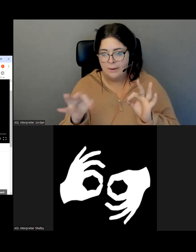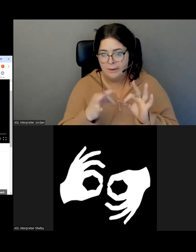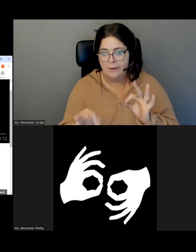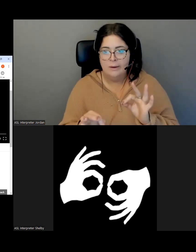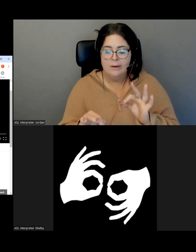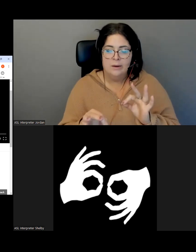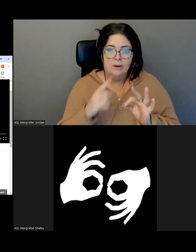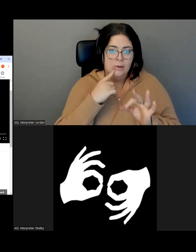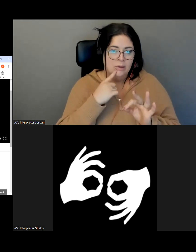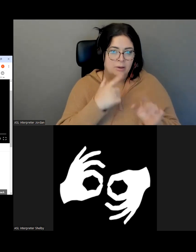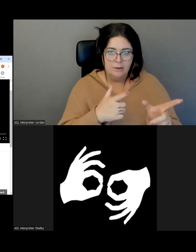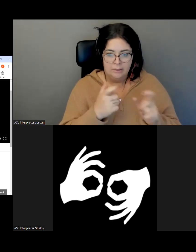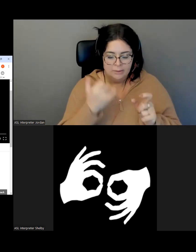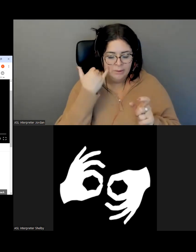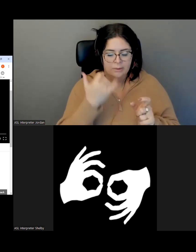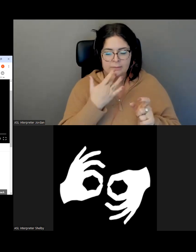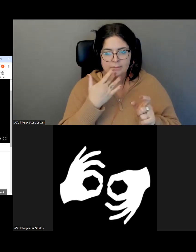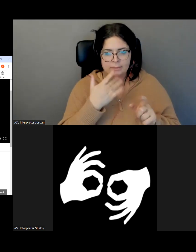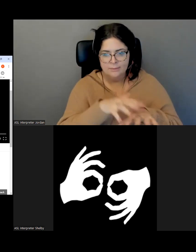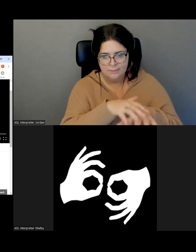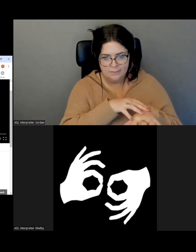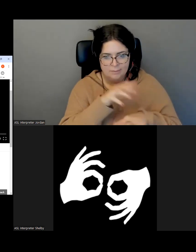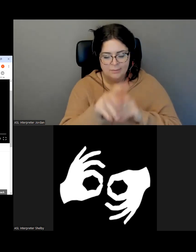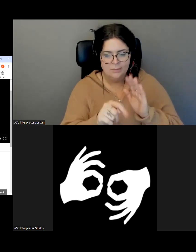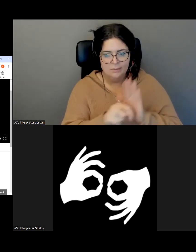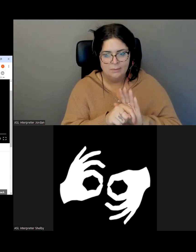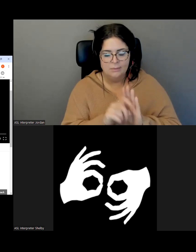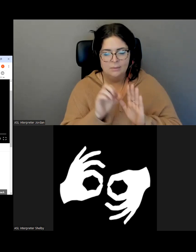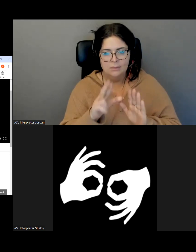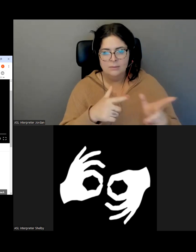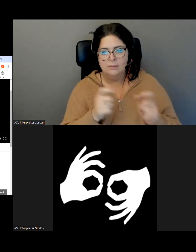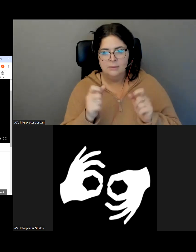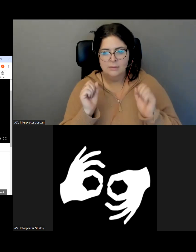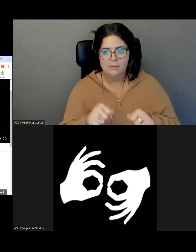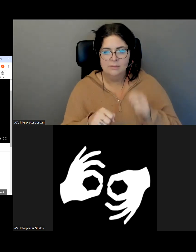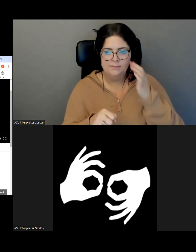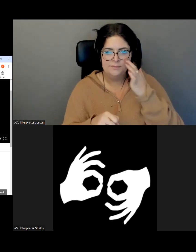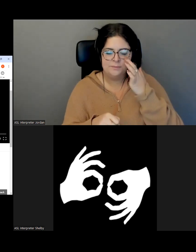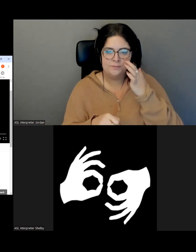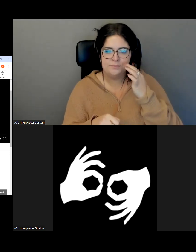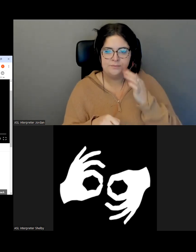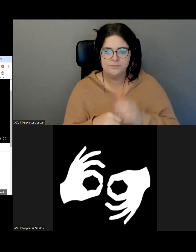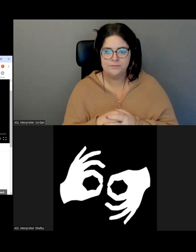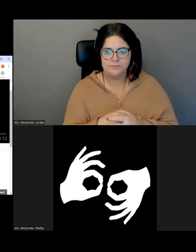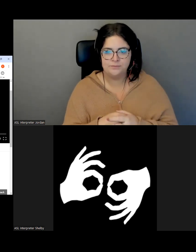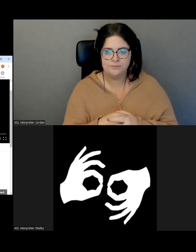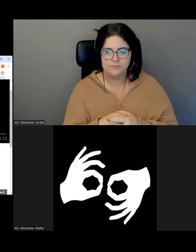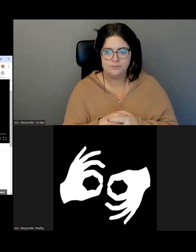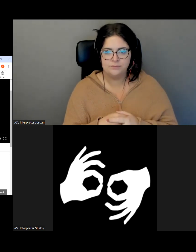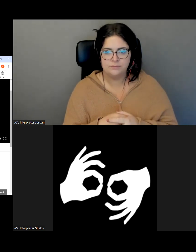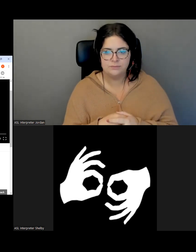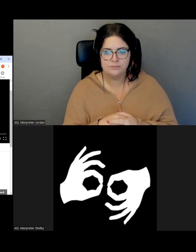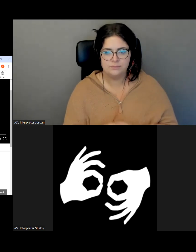through here. So if you wanted it slower, you could click on this. It's like you wanted it faster, you'd go over the